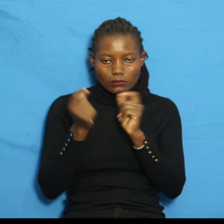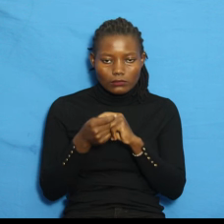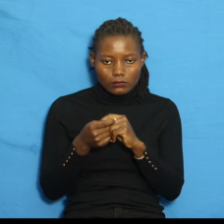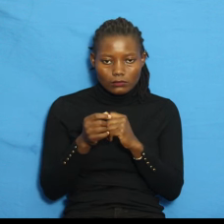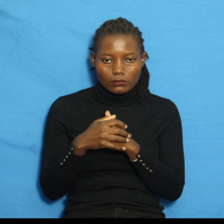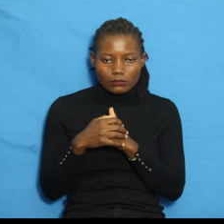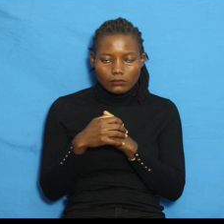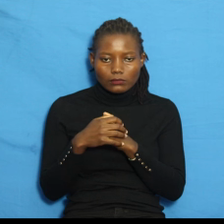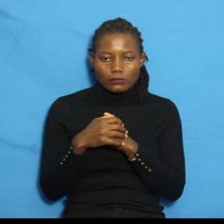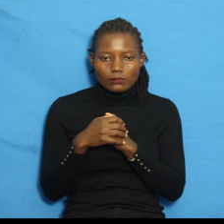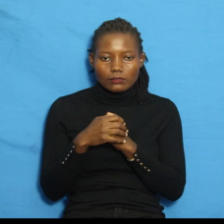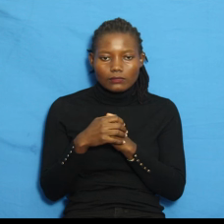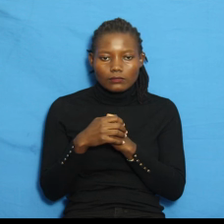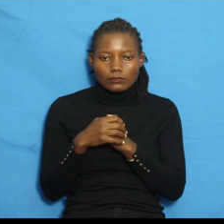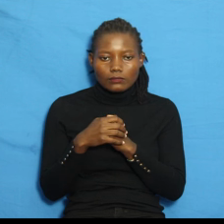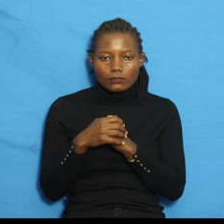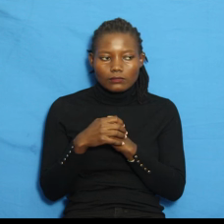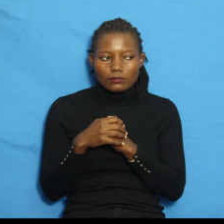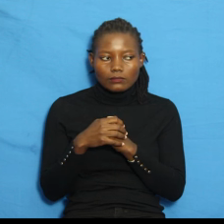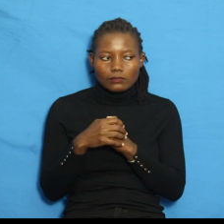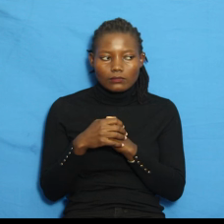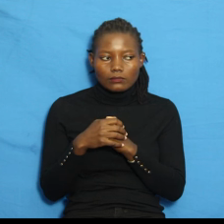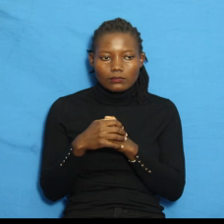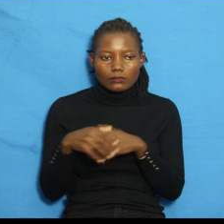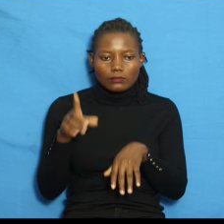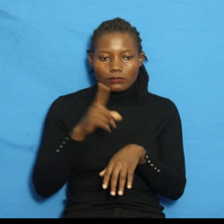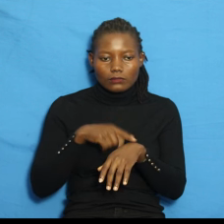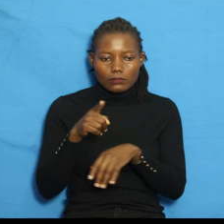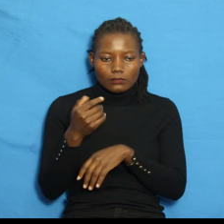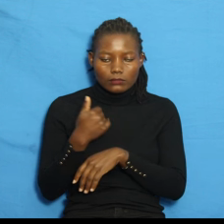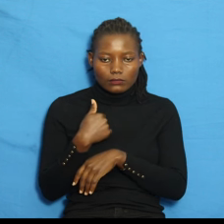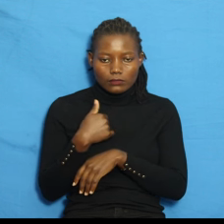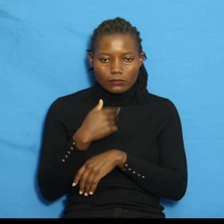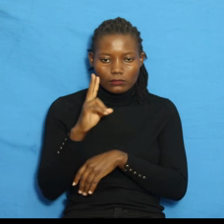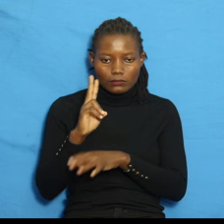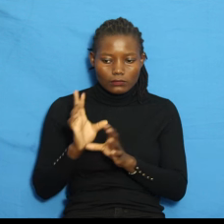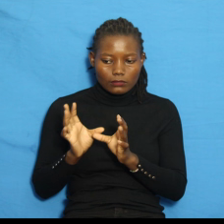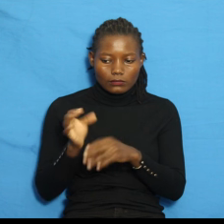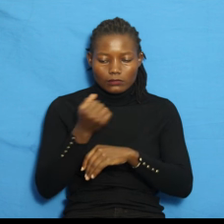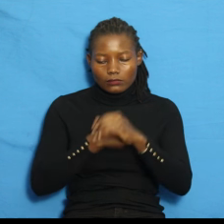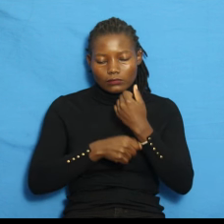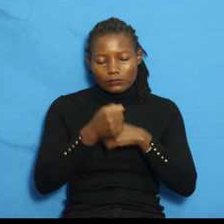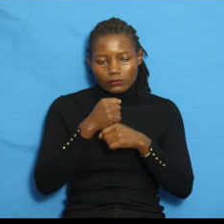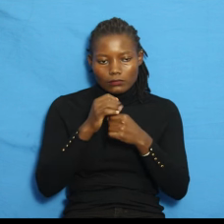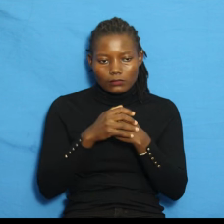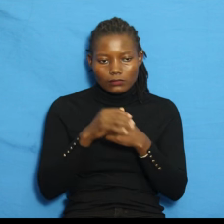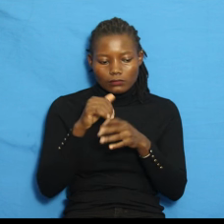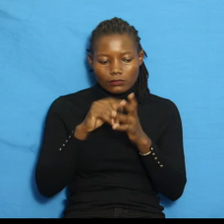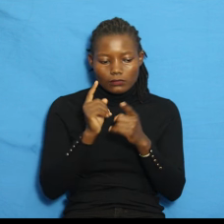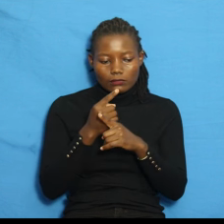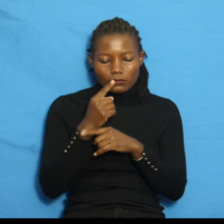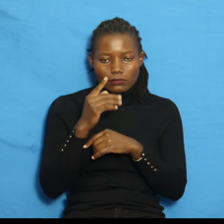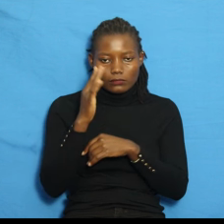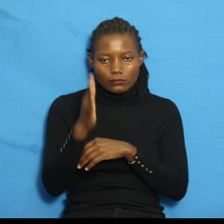in determining the resolution of or determining the resultant forces rather when you have